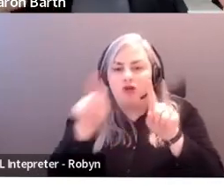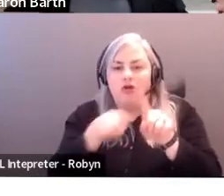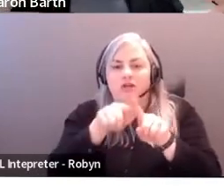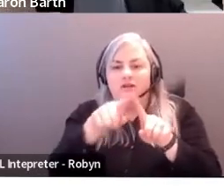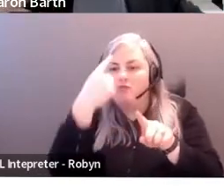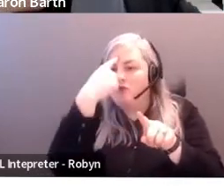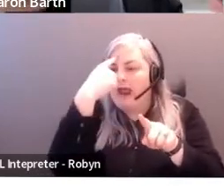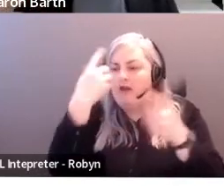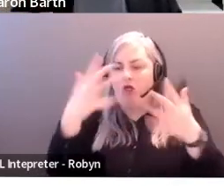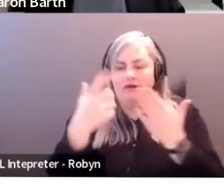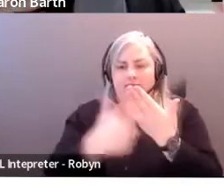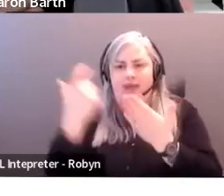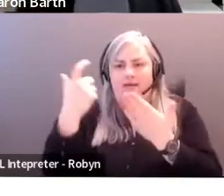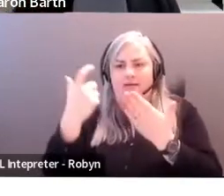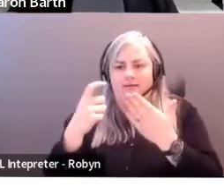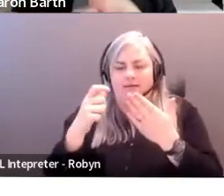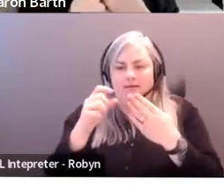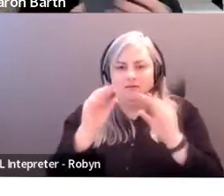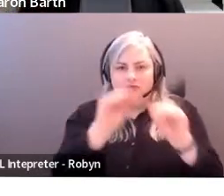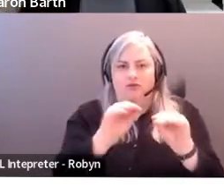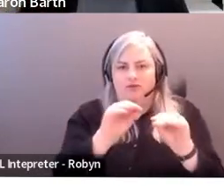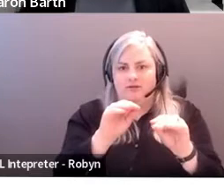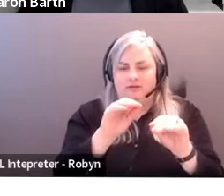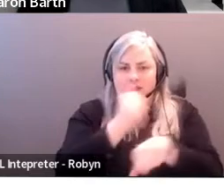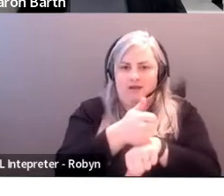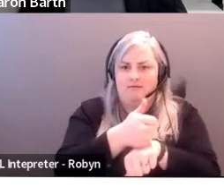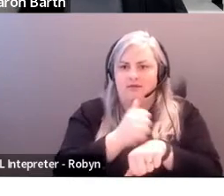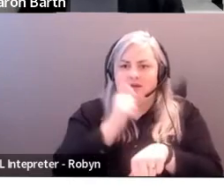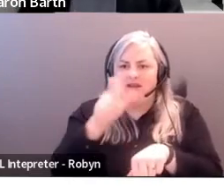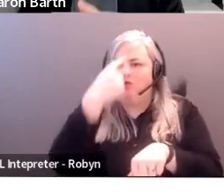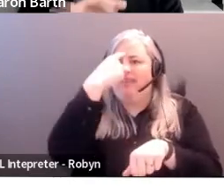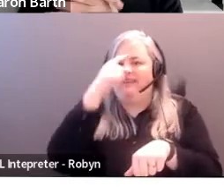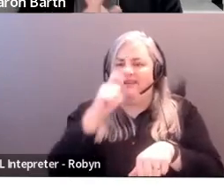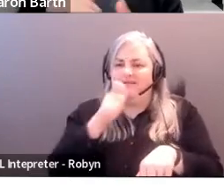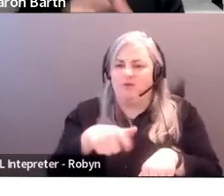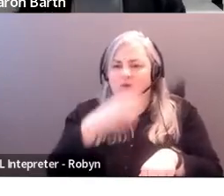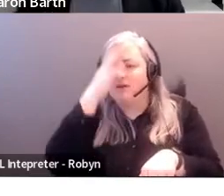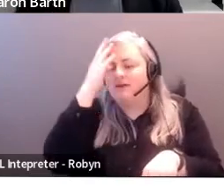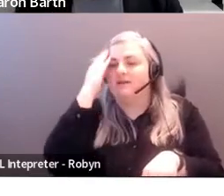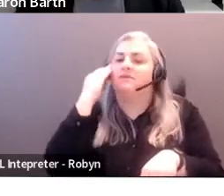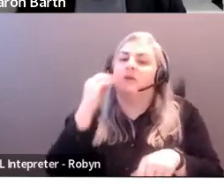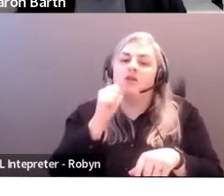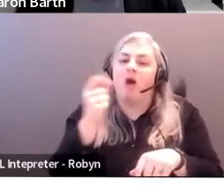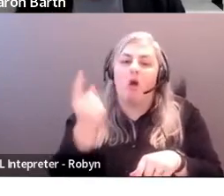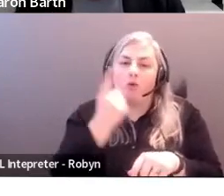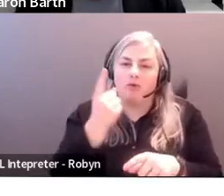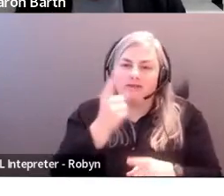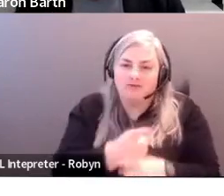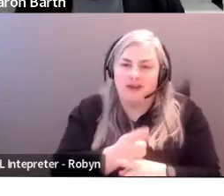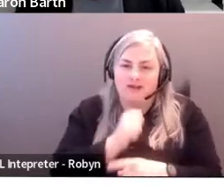just like magically fills in the gap. You don't even have to think about it. but it's not always